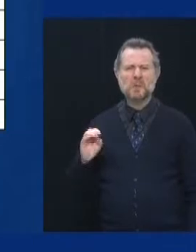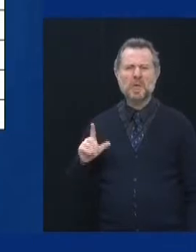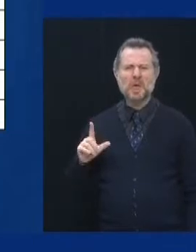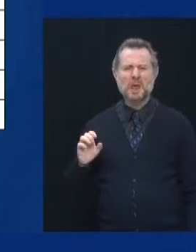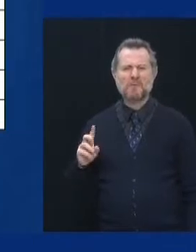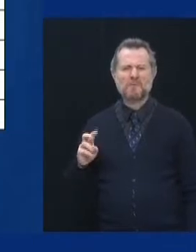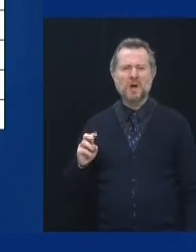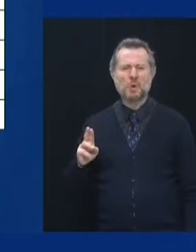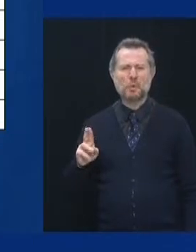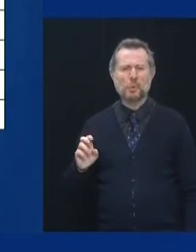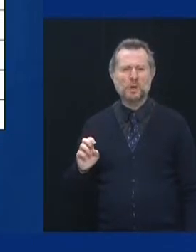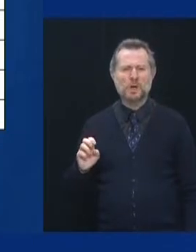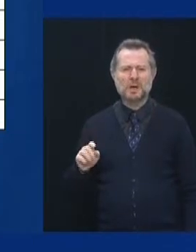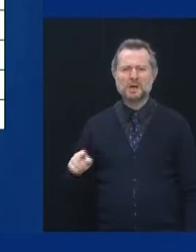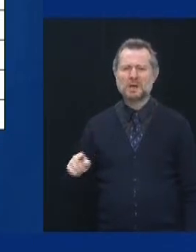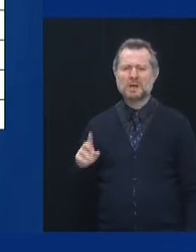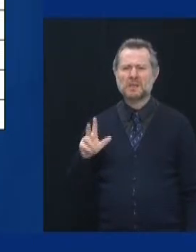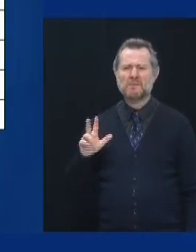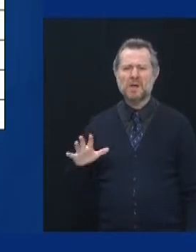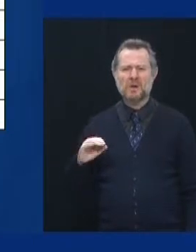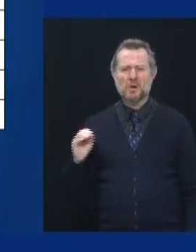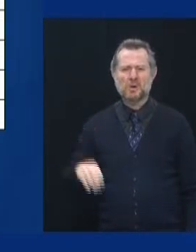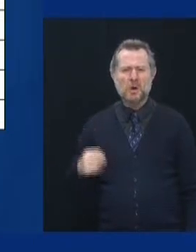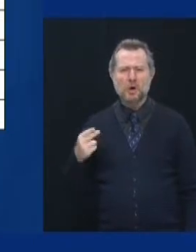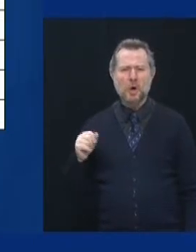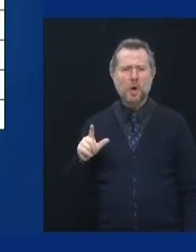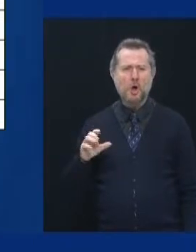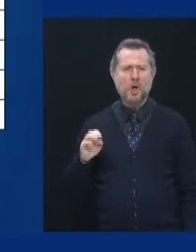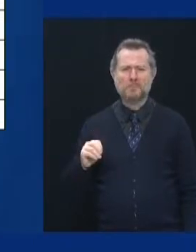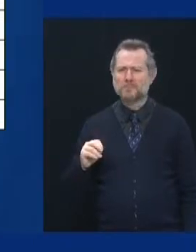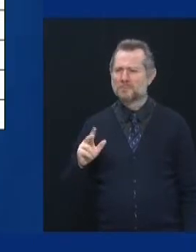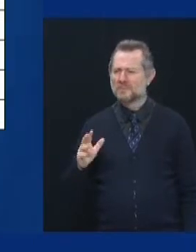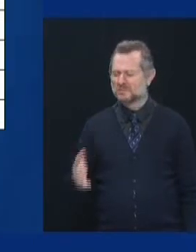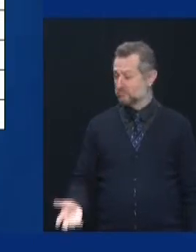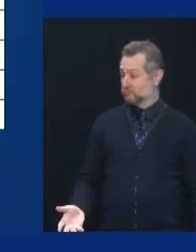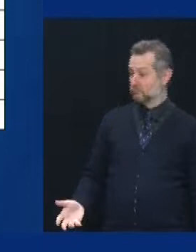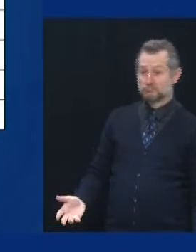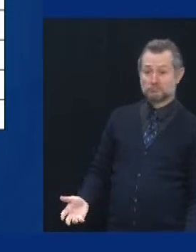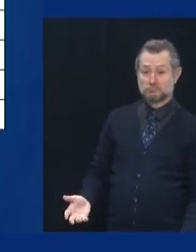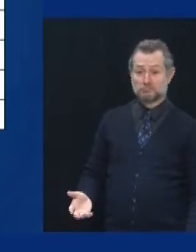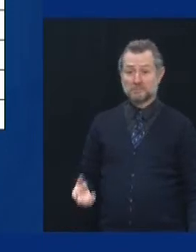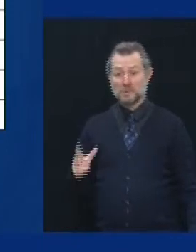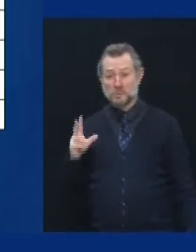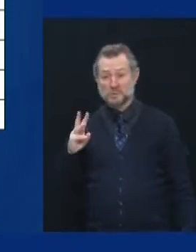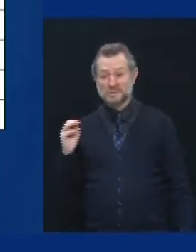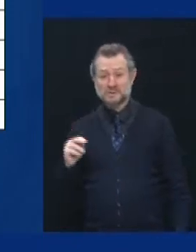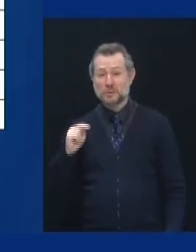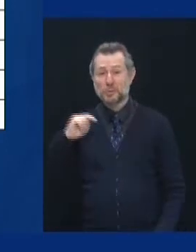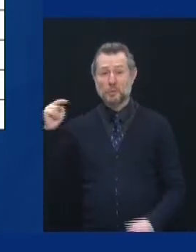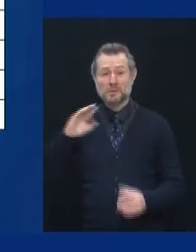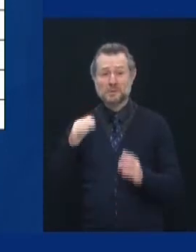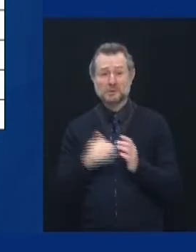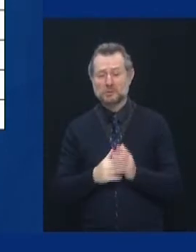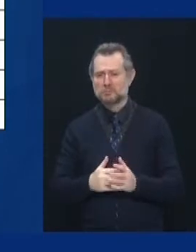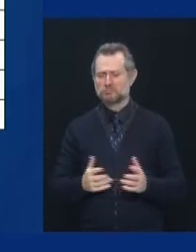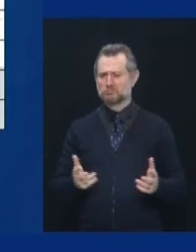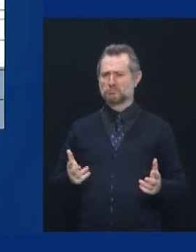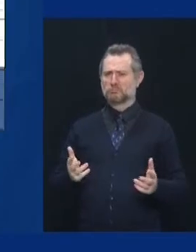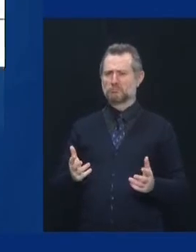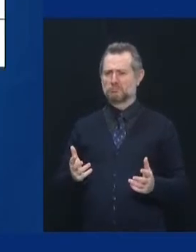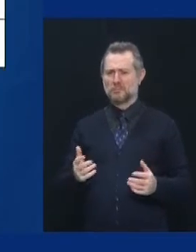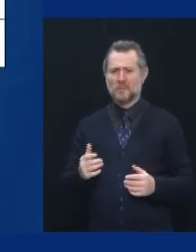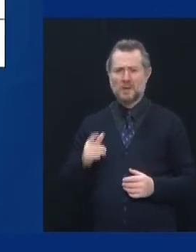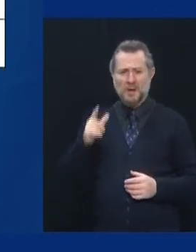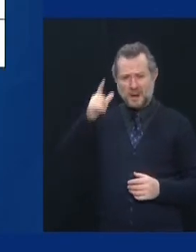Harlem Hospital, 36 at Brookdale, 36 at North Central, 38 at Lincoln